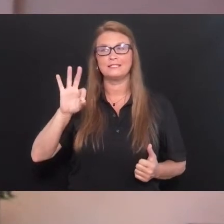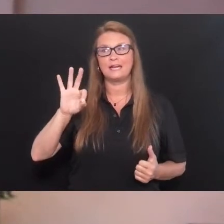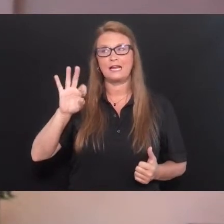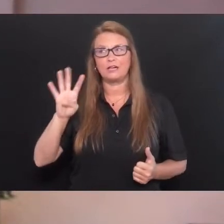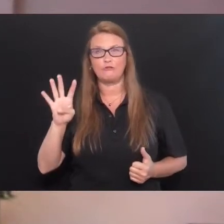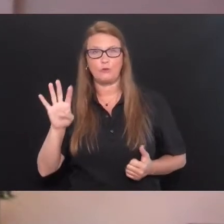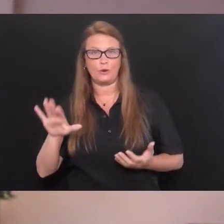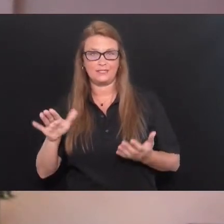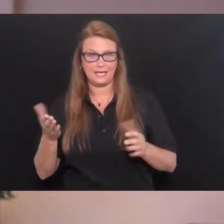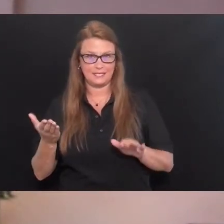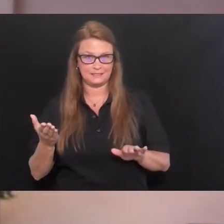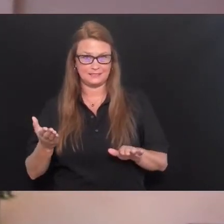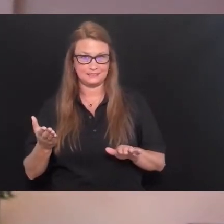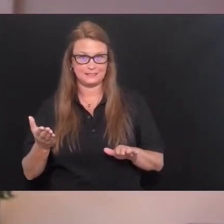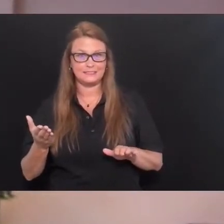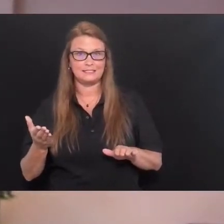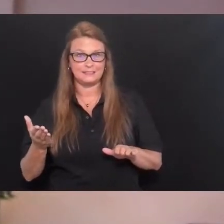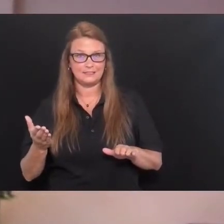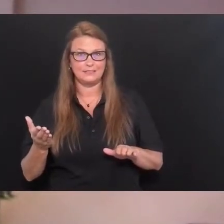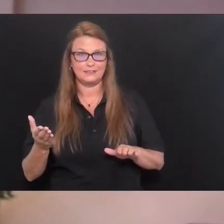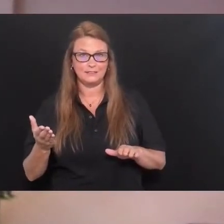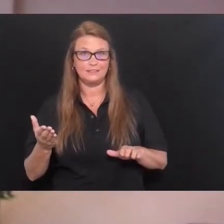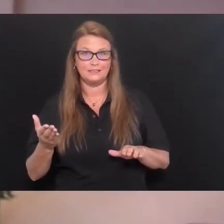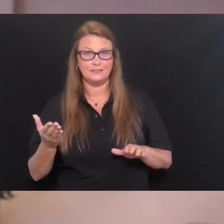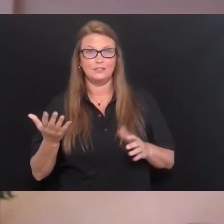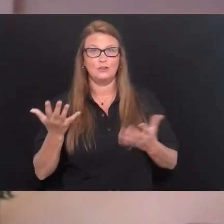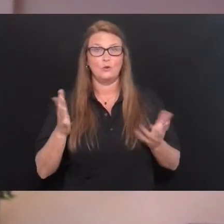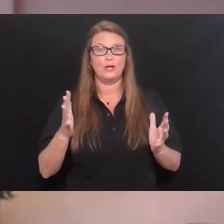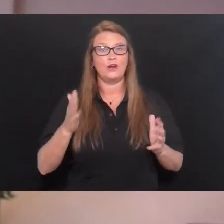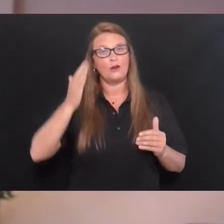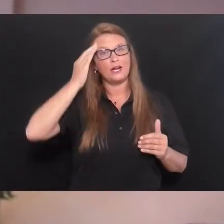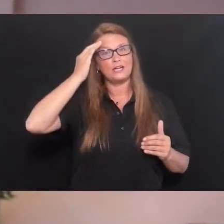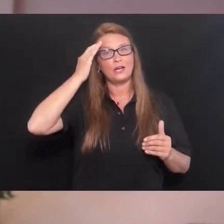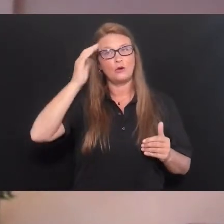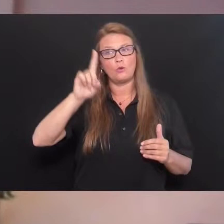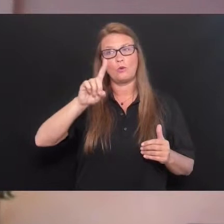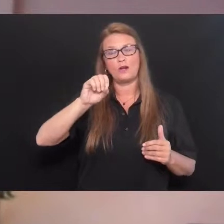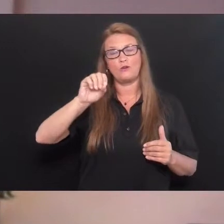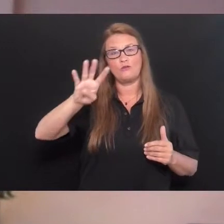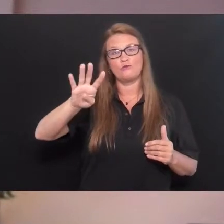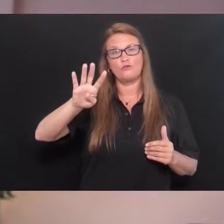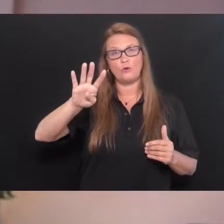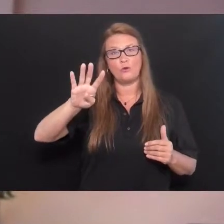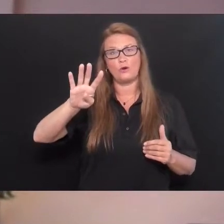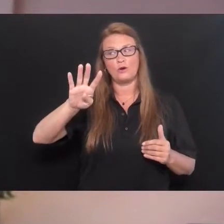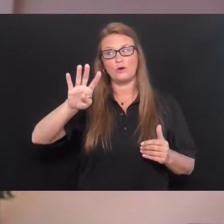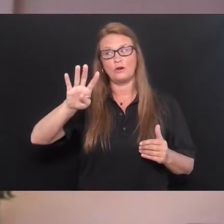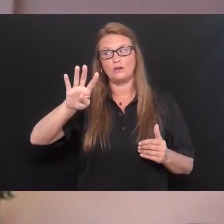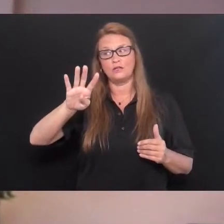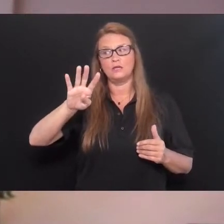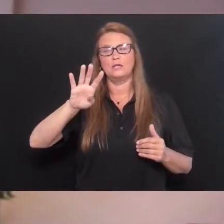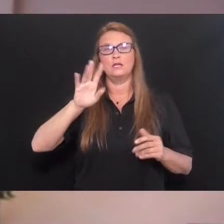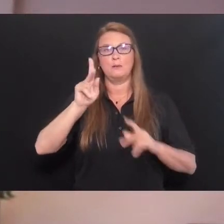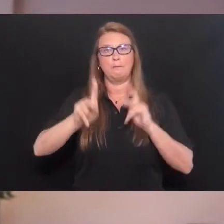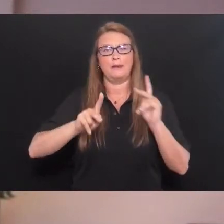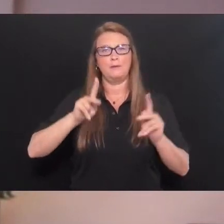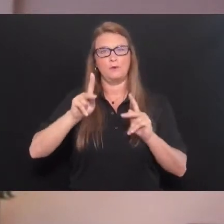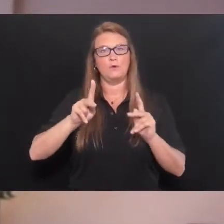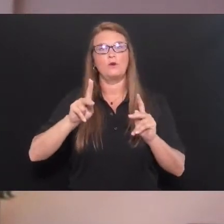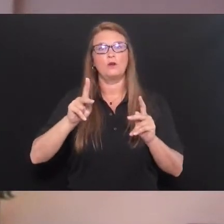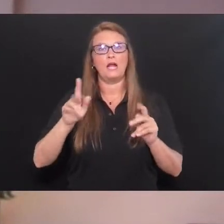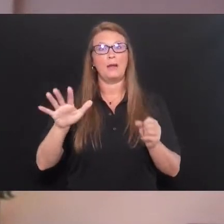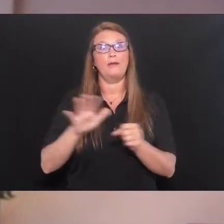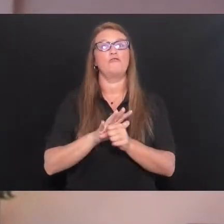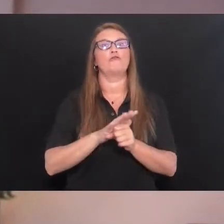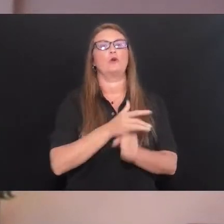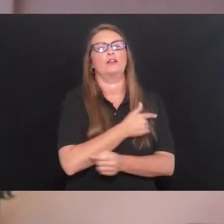3,294 deaths, I believe, we know that 104 of those deaths were in fully vaccinated people, which gives you a rate of